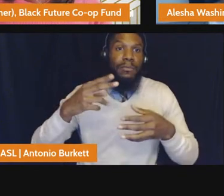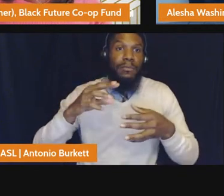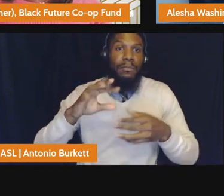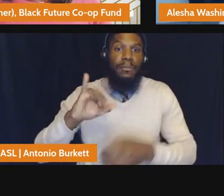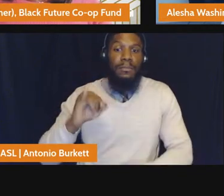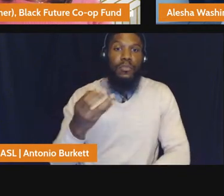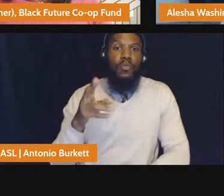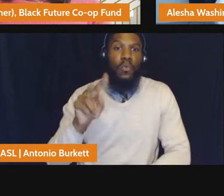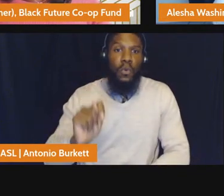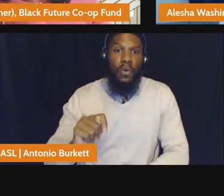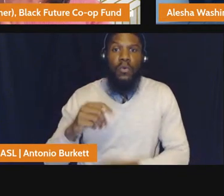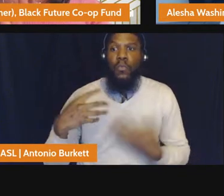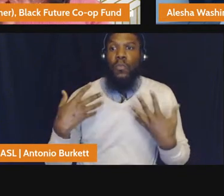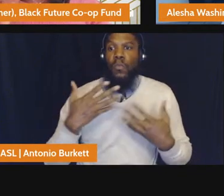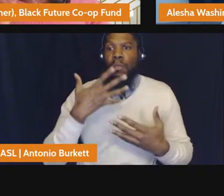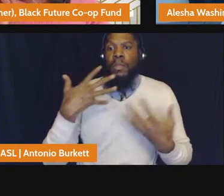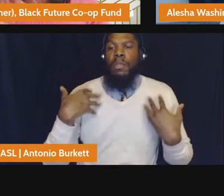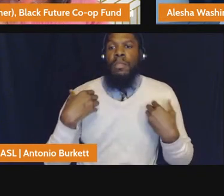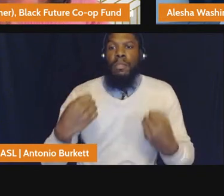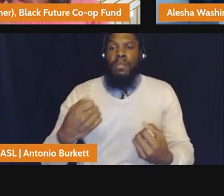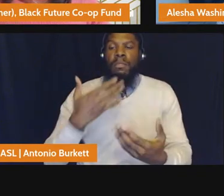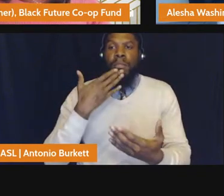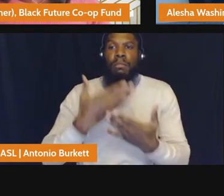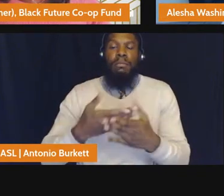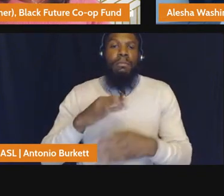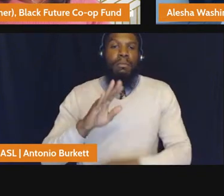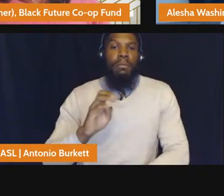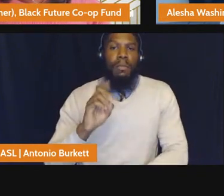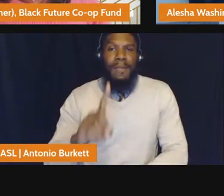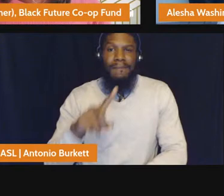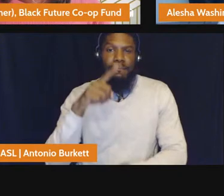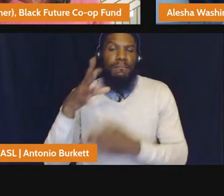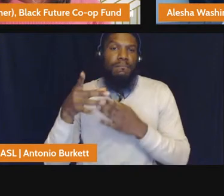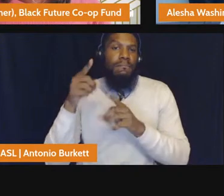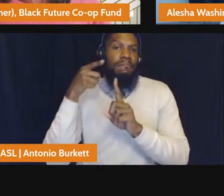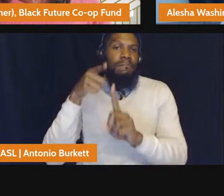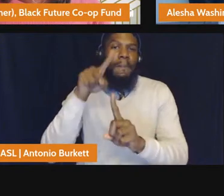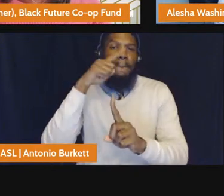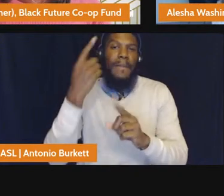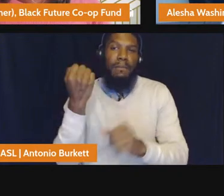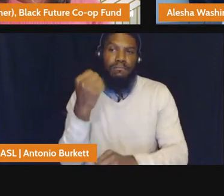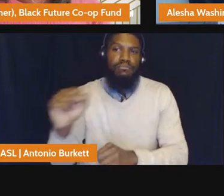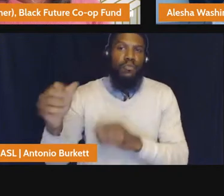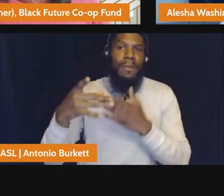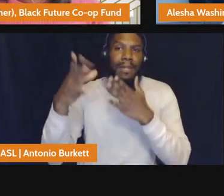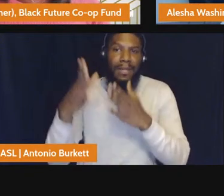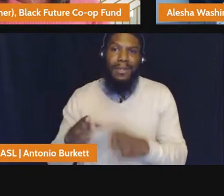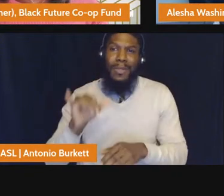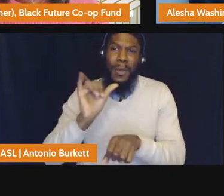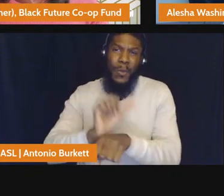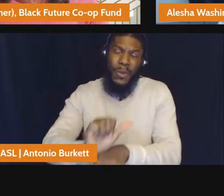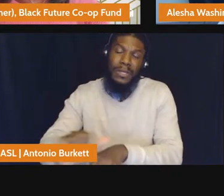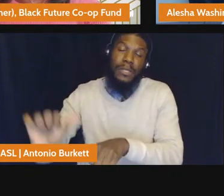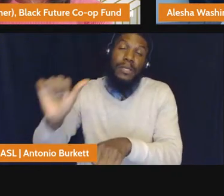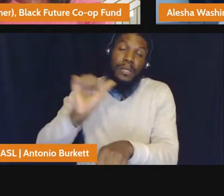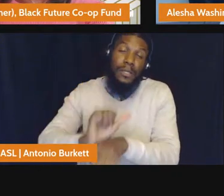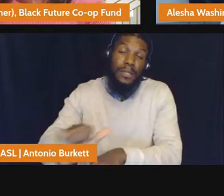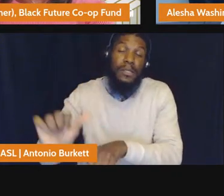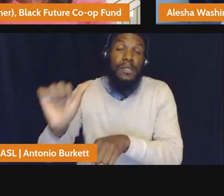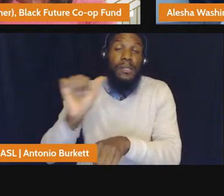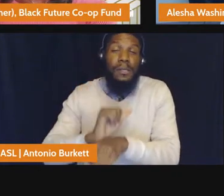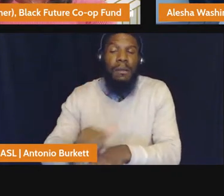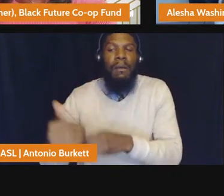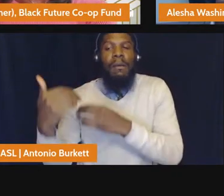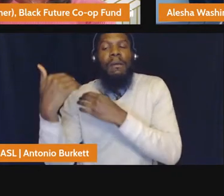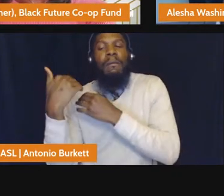that movement leaders, particularly Black movement leaders, the work is hard. People get tired. So how do we invest in their rest, in their care, their well-being,